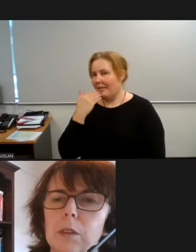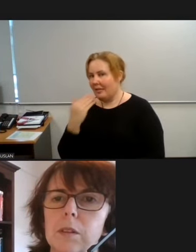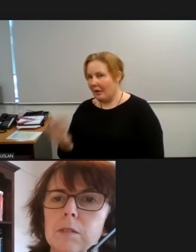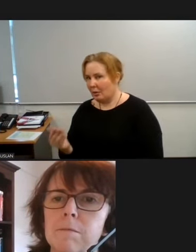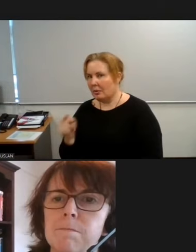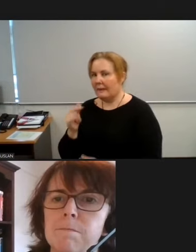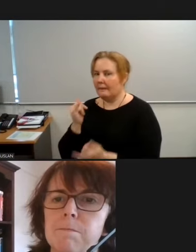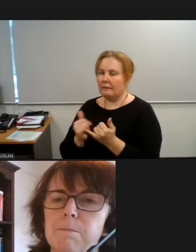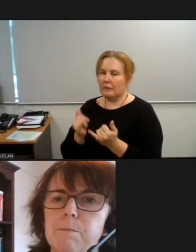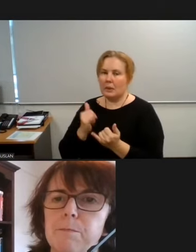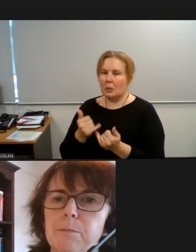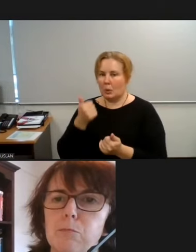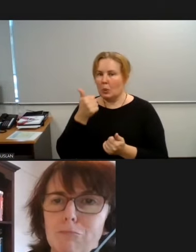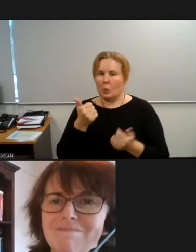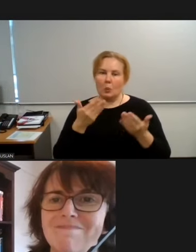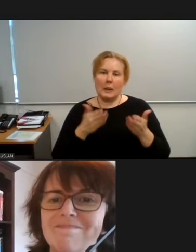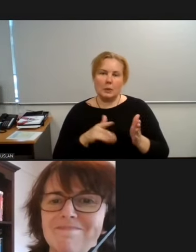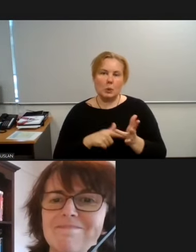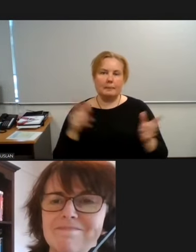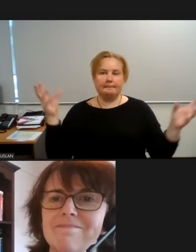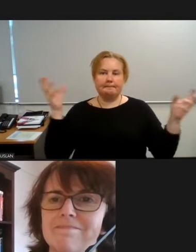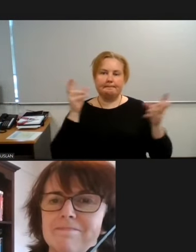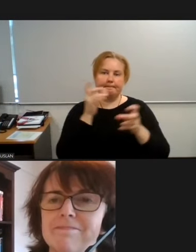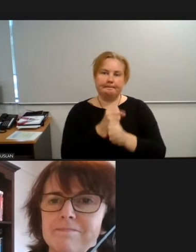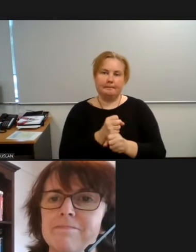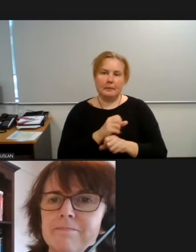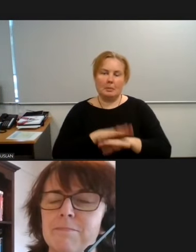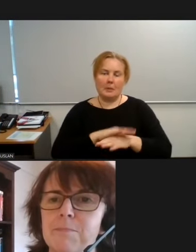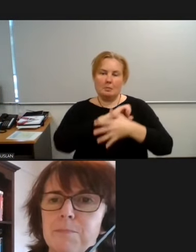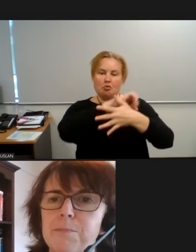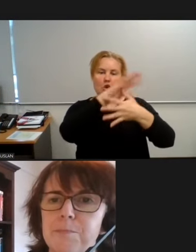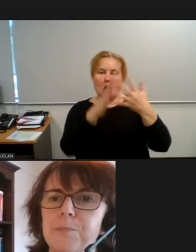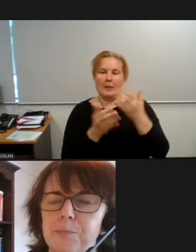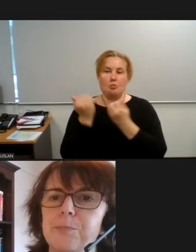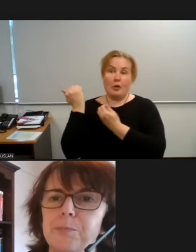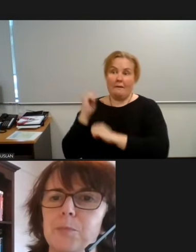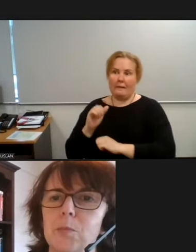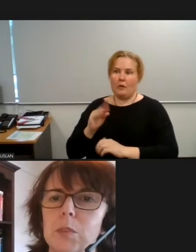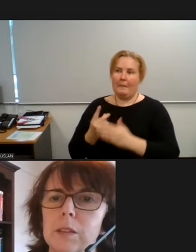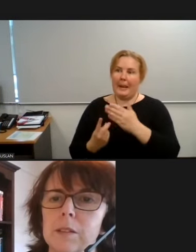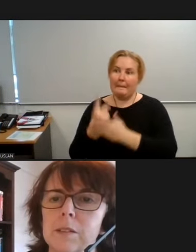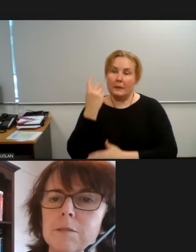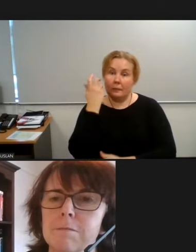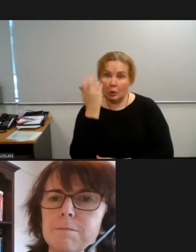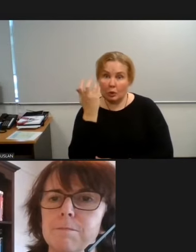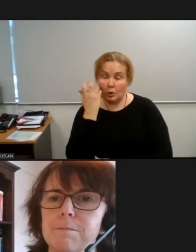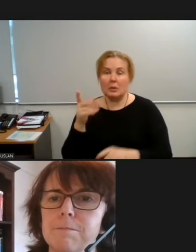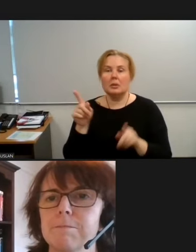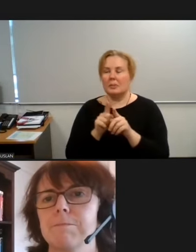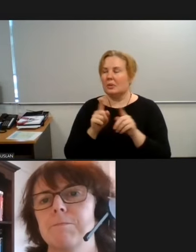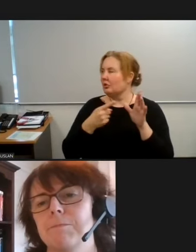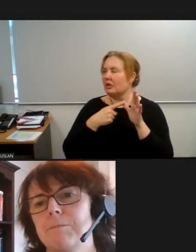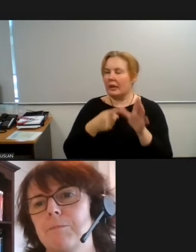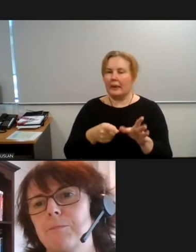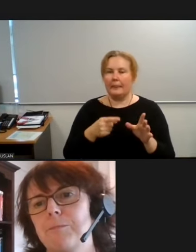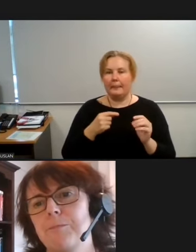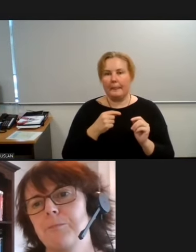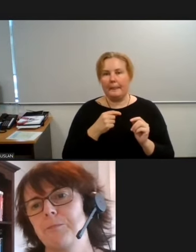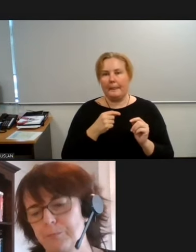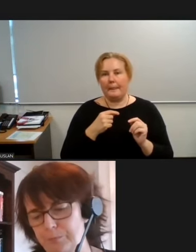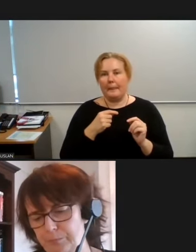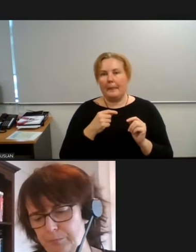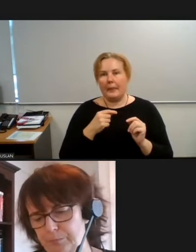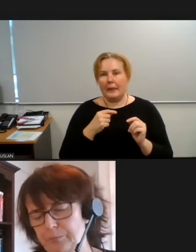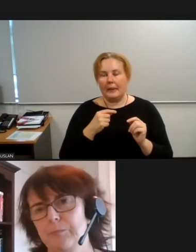really sound note to end on, about that prioritising prevention as well as the response. And I think it's something that we've all been working very